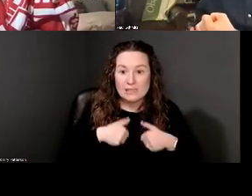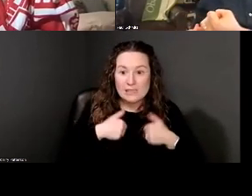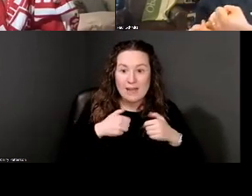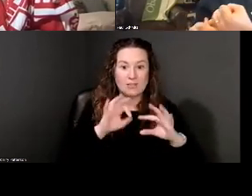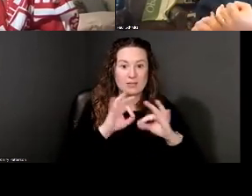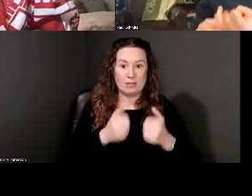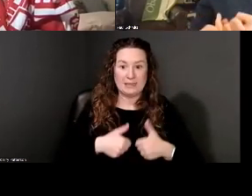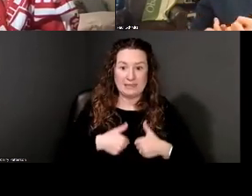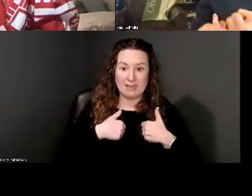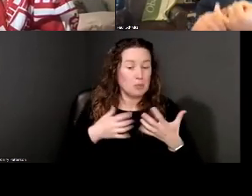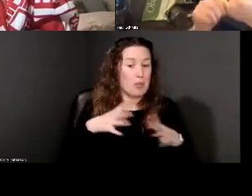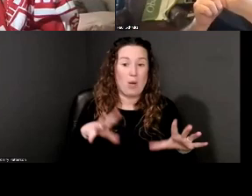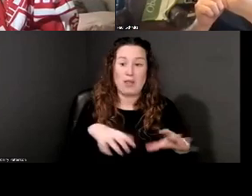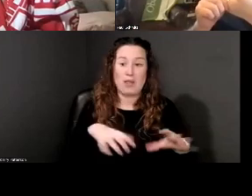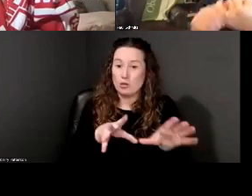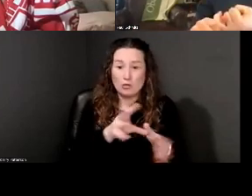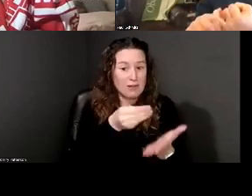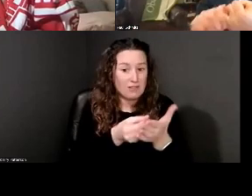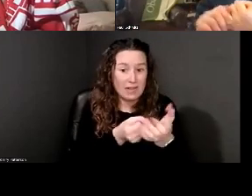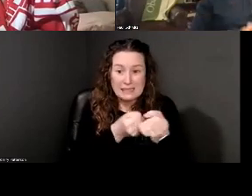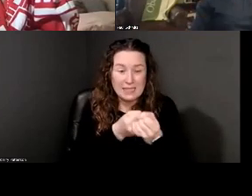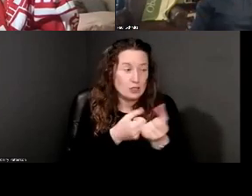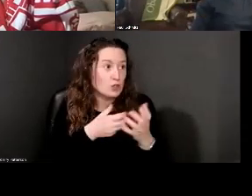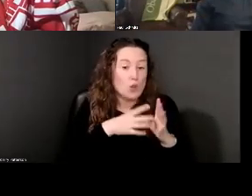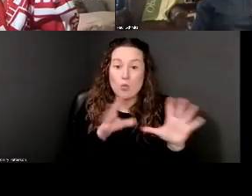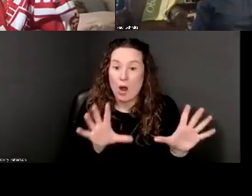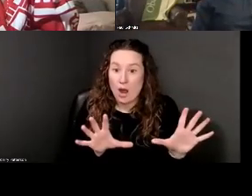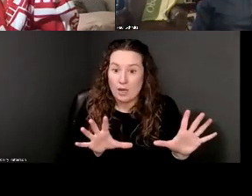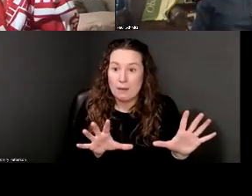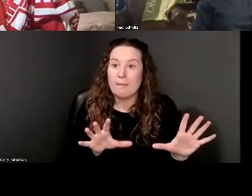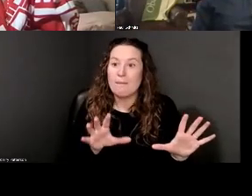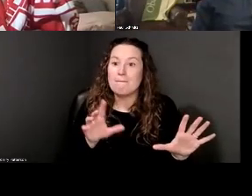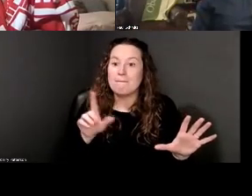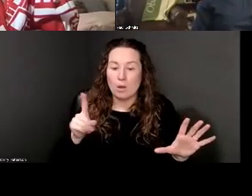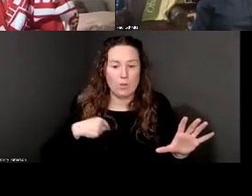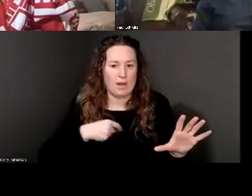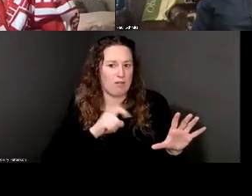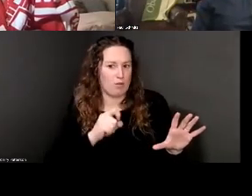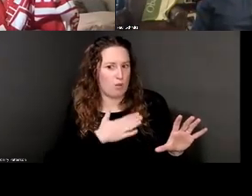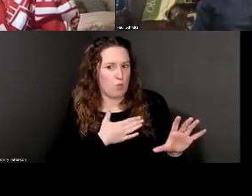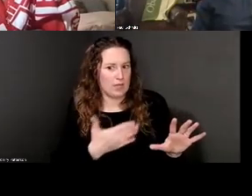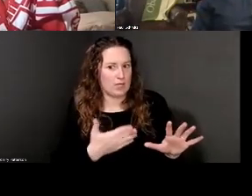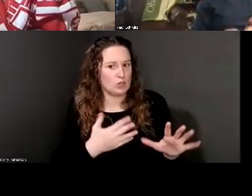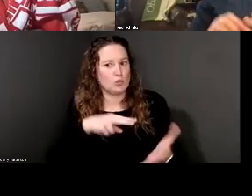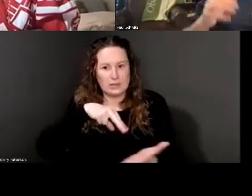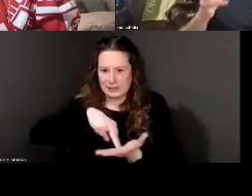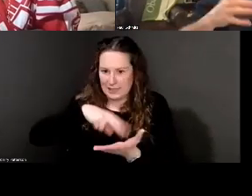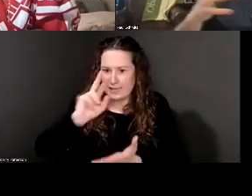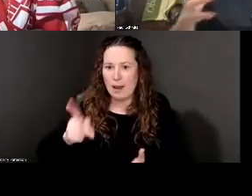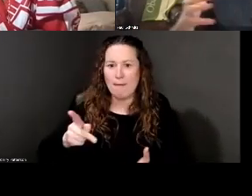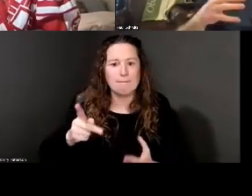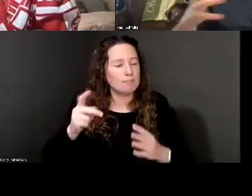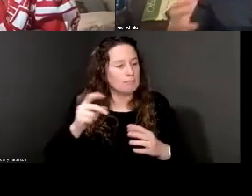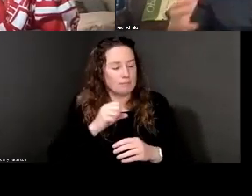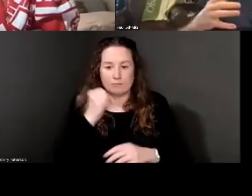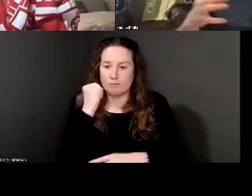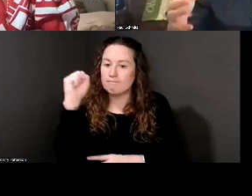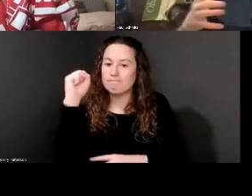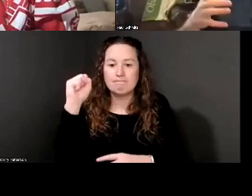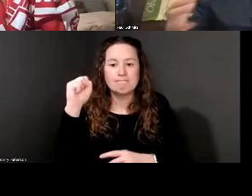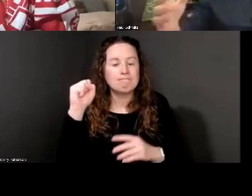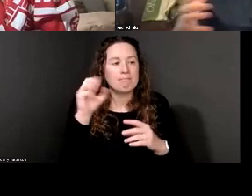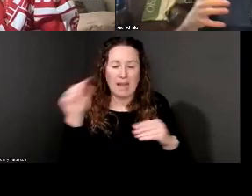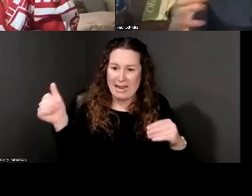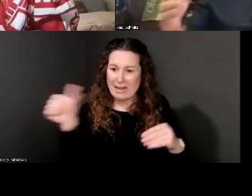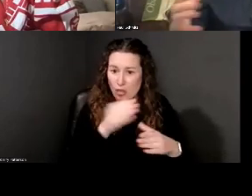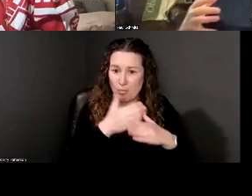funding. But we have to be willing to stand up and make sure that other partners stand up and figure out how to manage